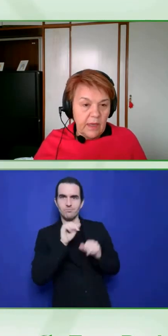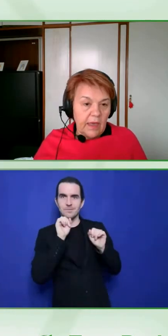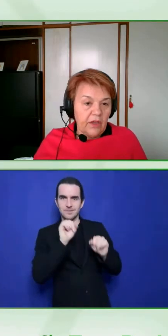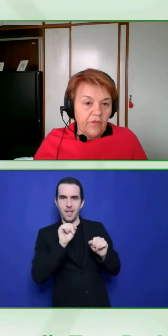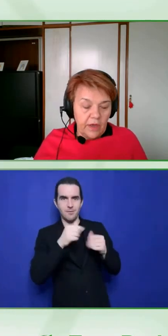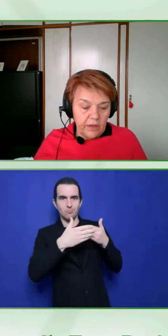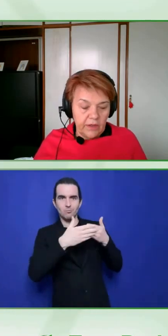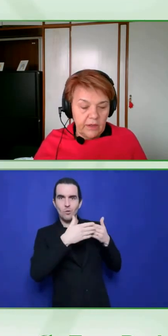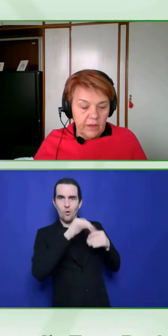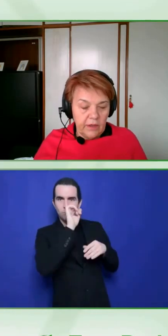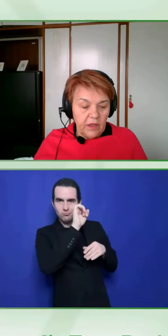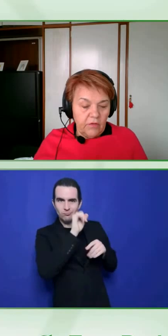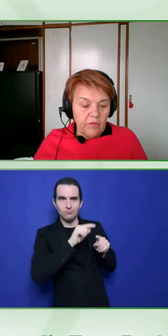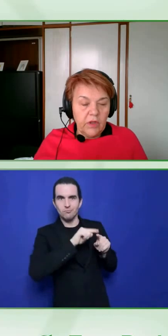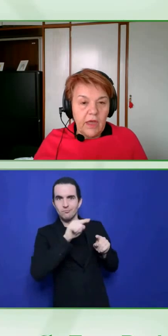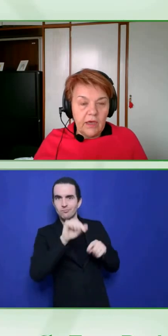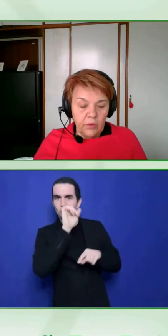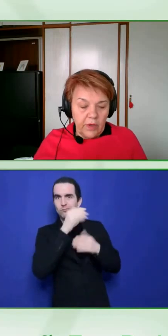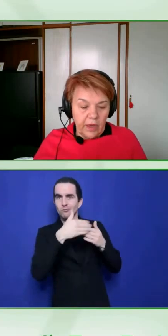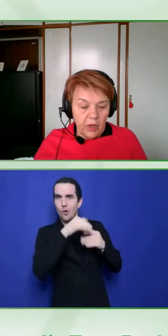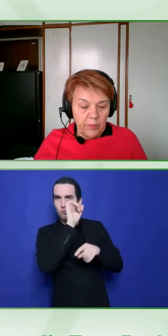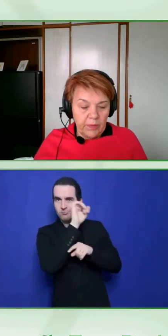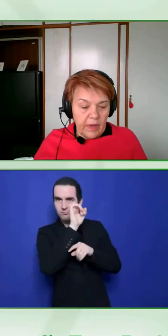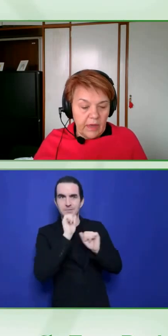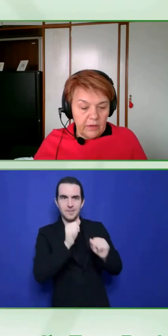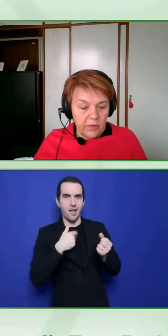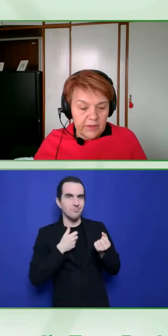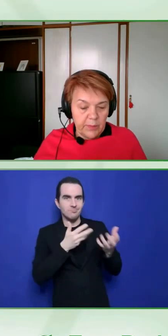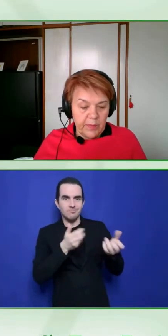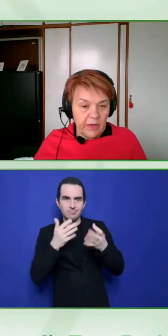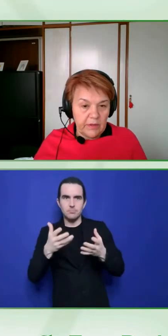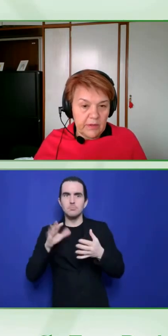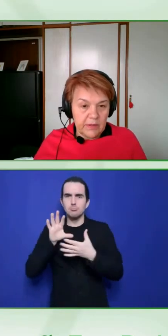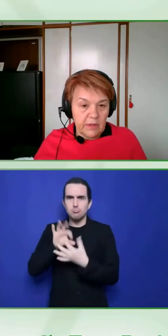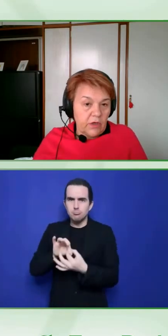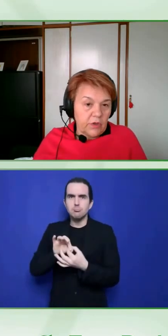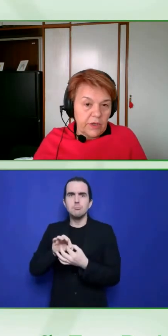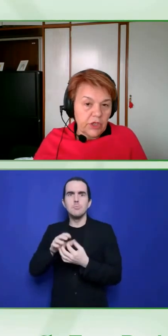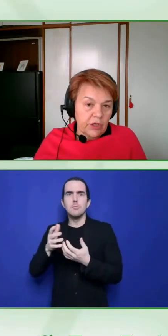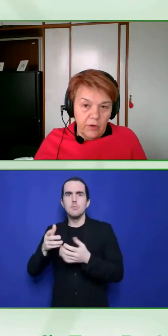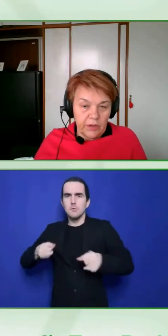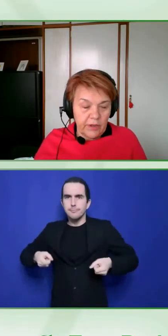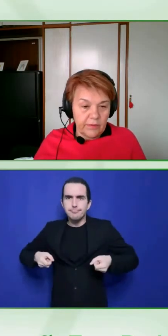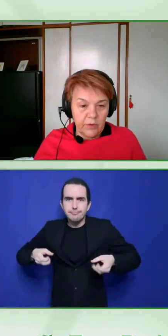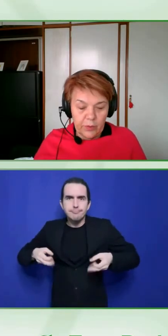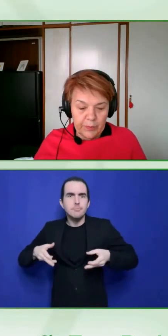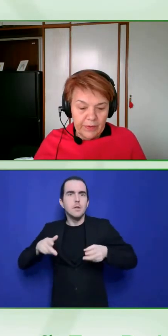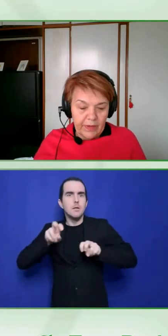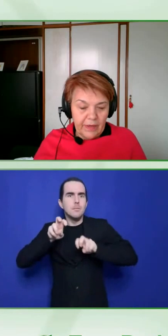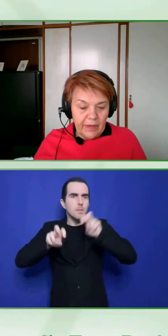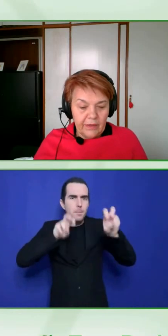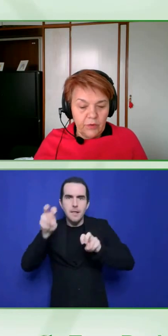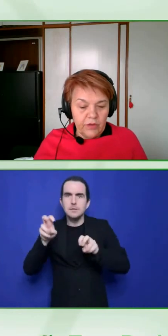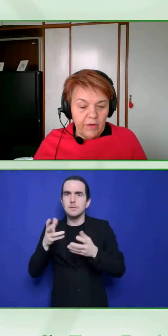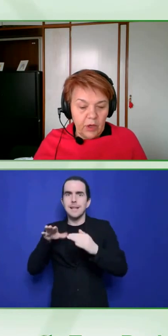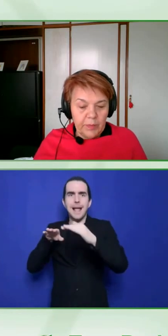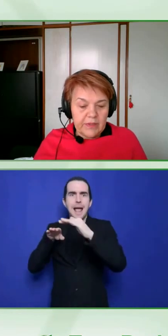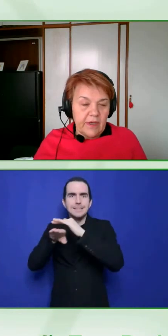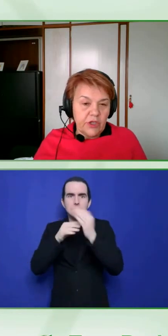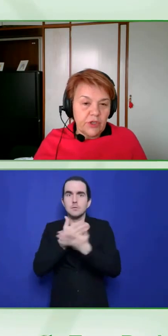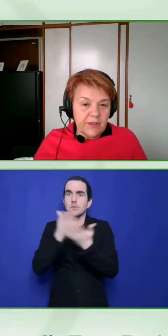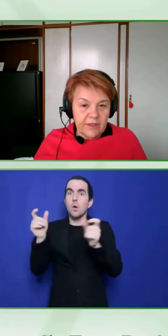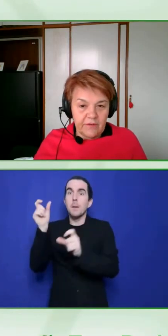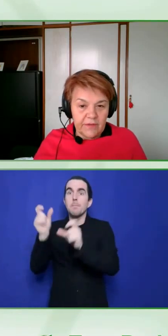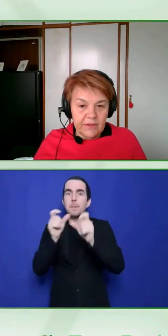disabilities. And finally, we would like to help other municipalities in Croatia or in Europe to